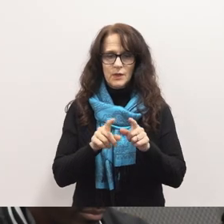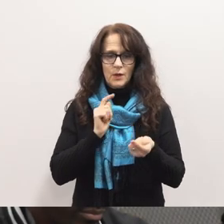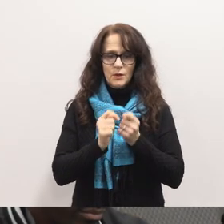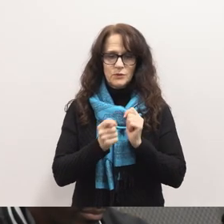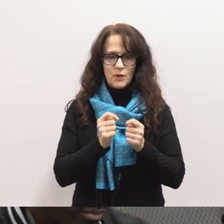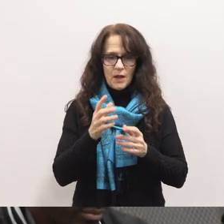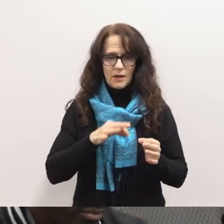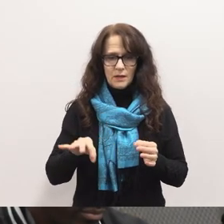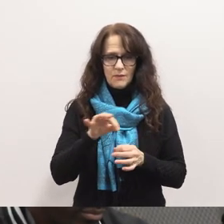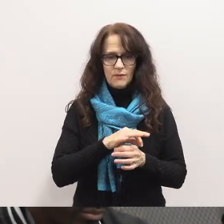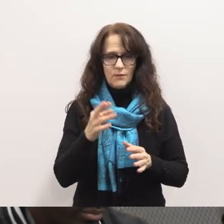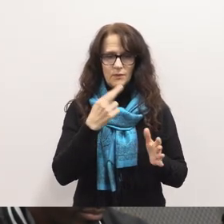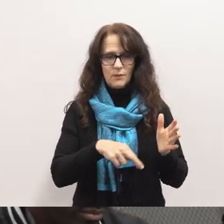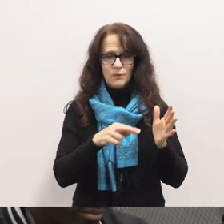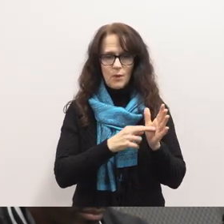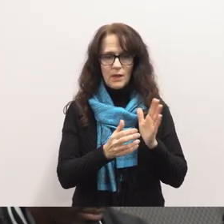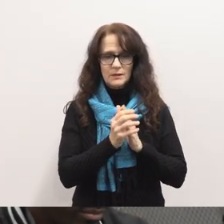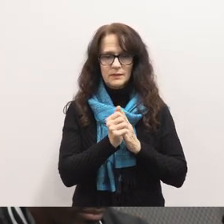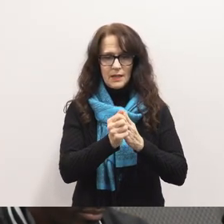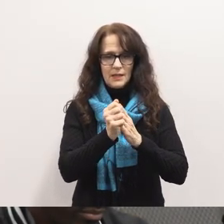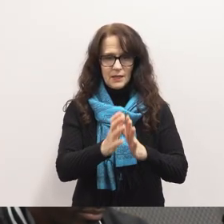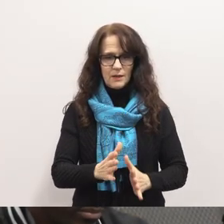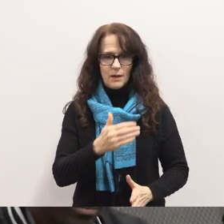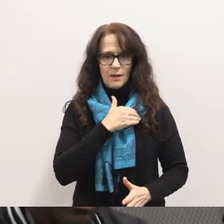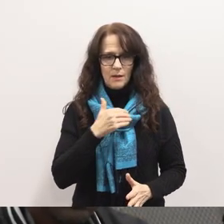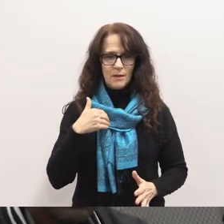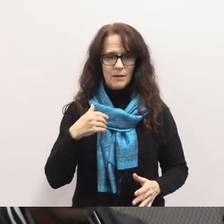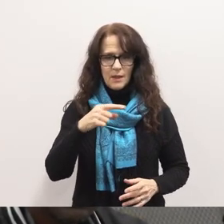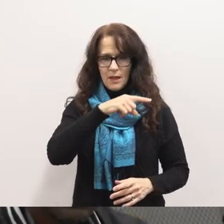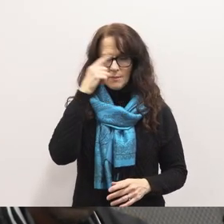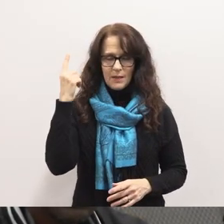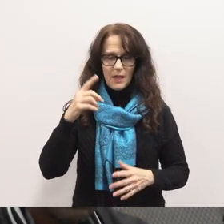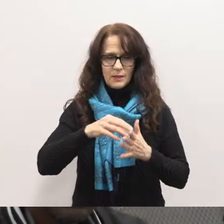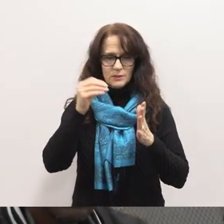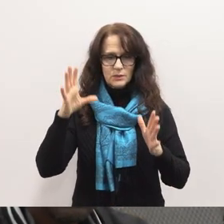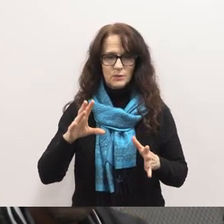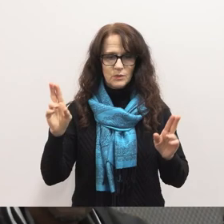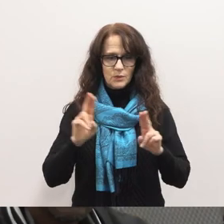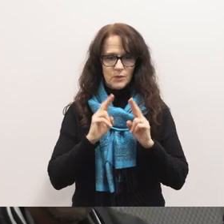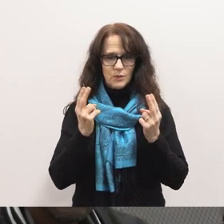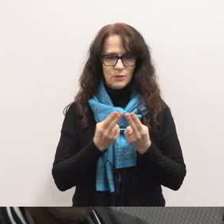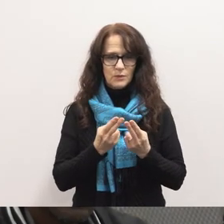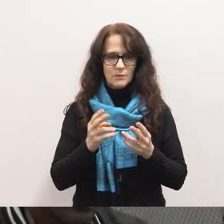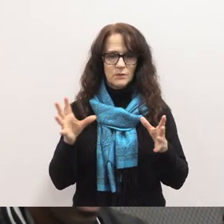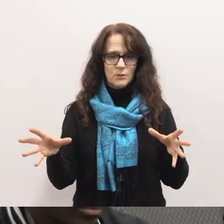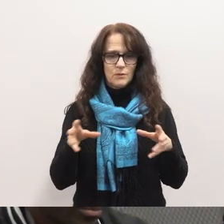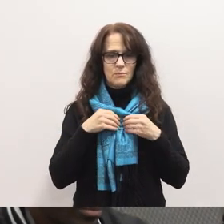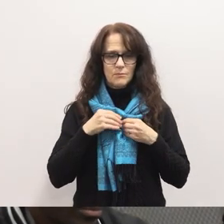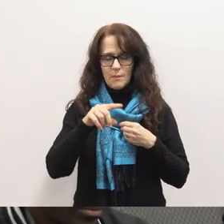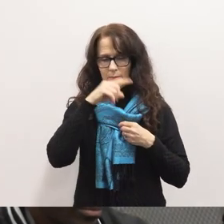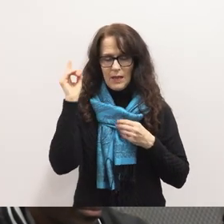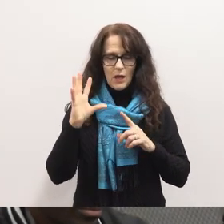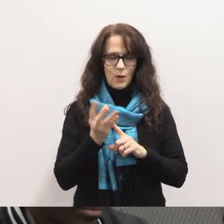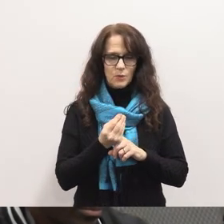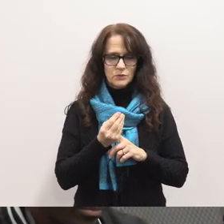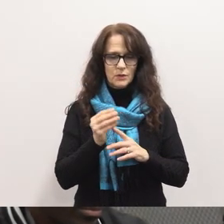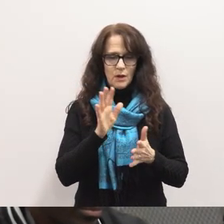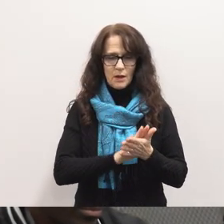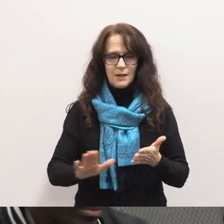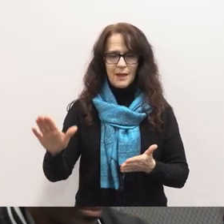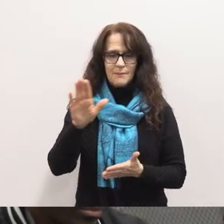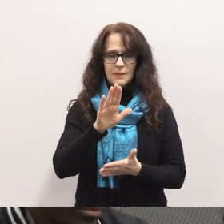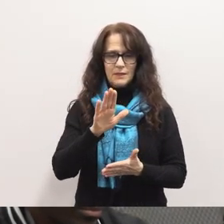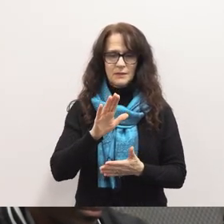also play the role as one of the leaders. I am also a member of the Black Student Union to embrace Black culture around campus. On campus, we